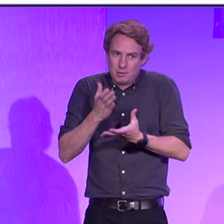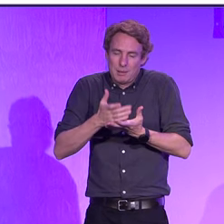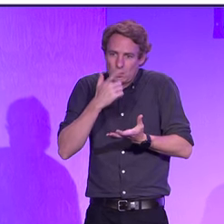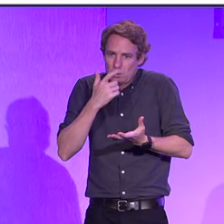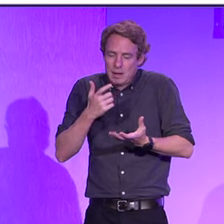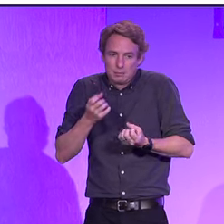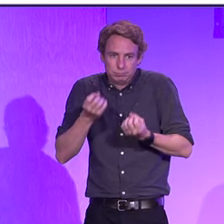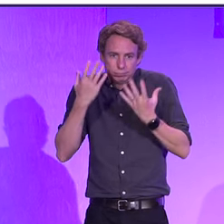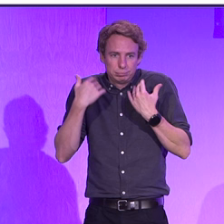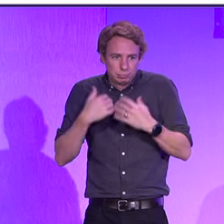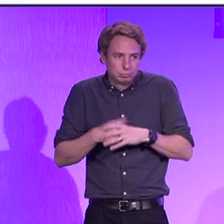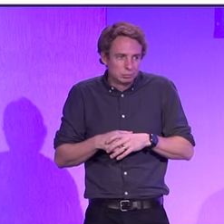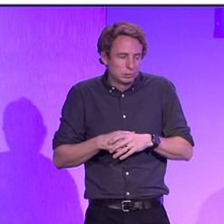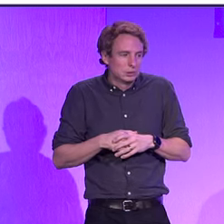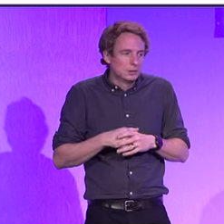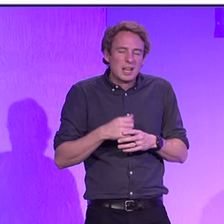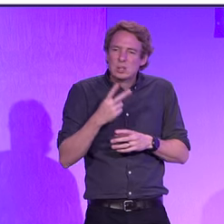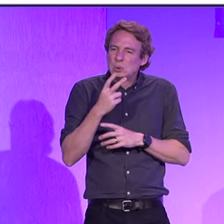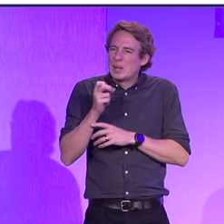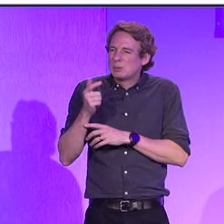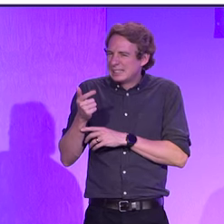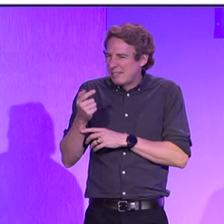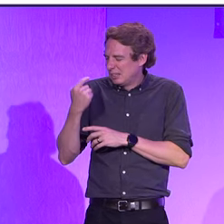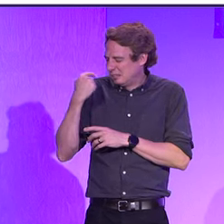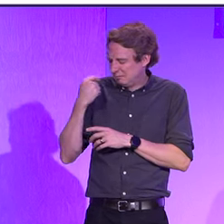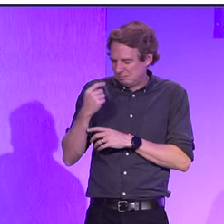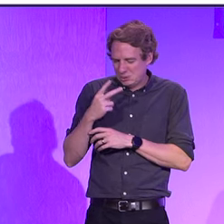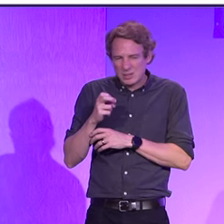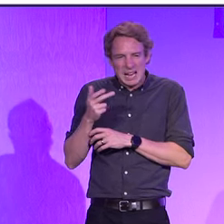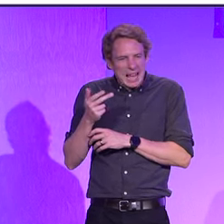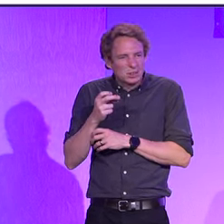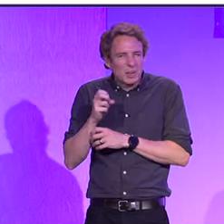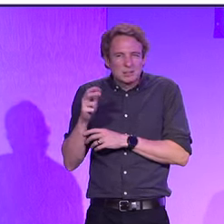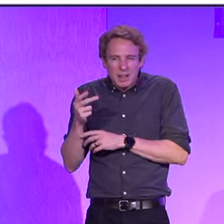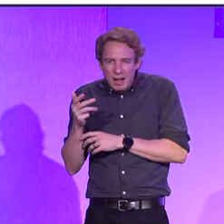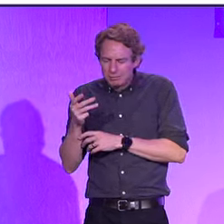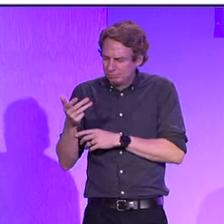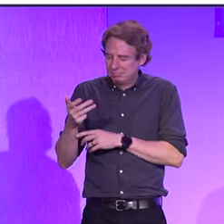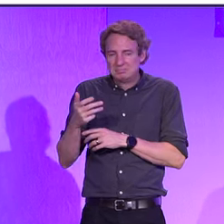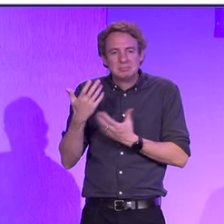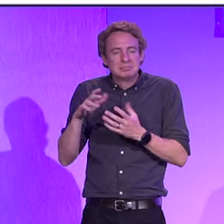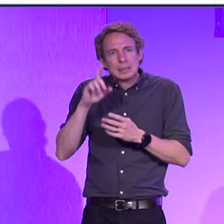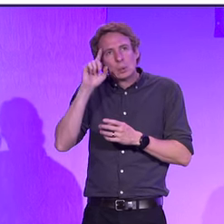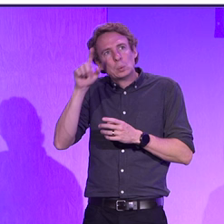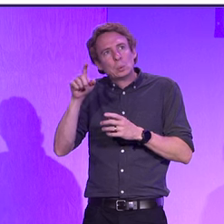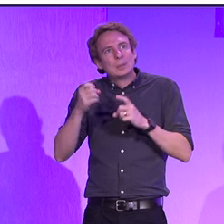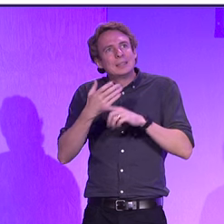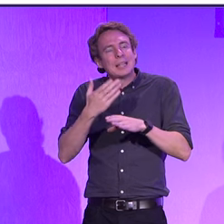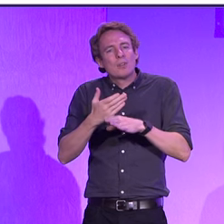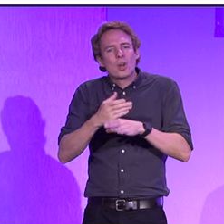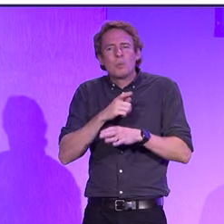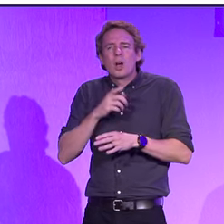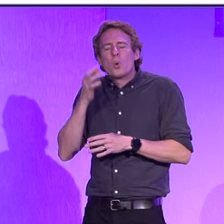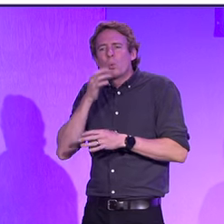overwhelming. Like, it was coined, and the term was coined in, like, 2007, 8, 9, as kind of a response to waterfall and kind of borrowed